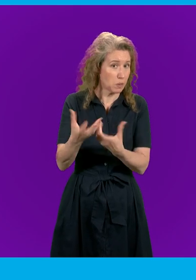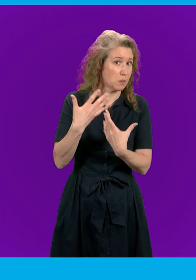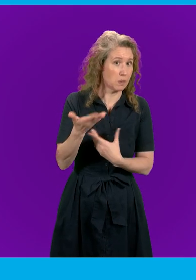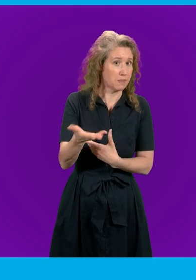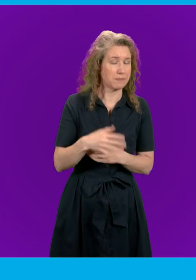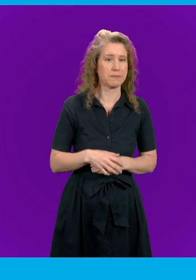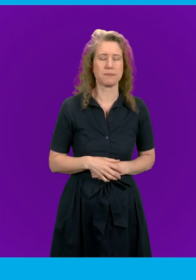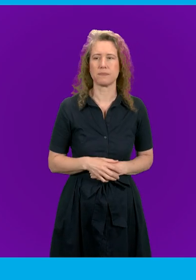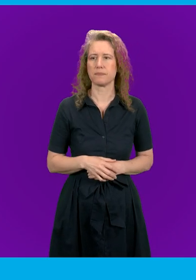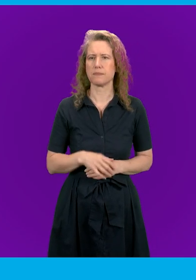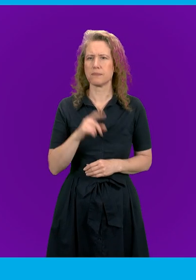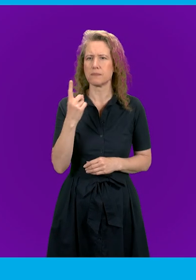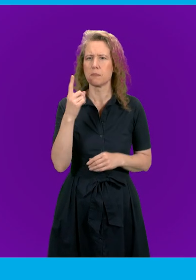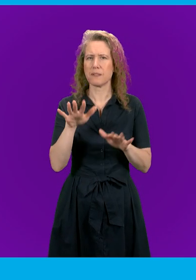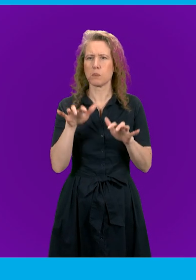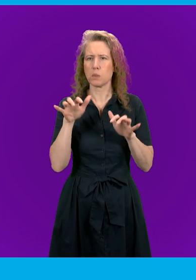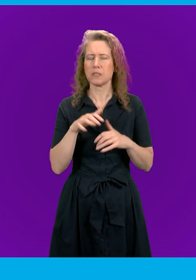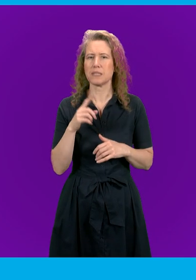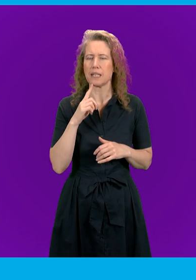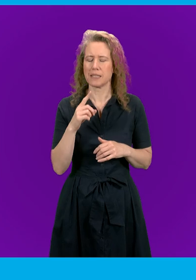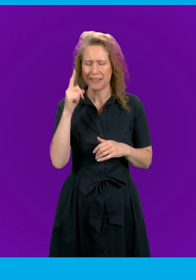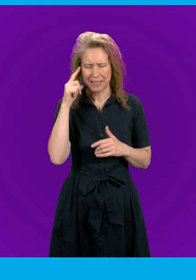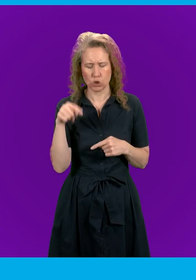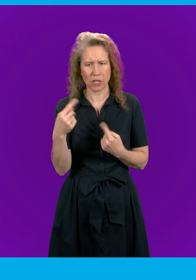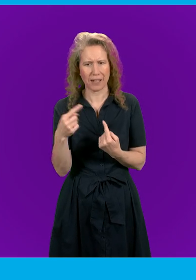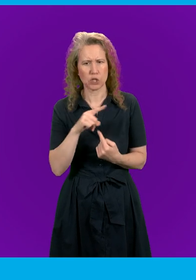that point? I think it's so challenging because